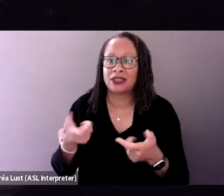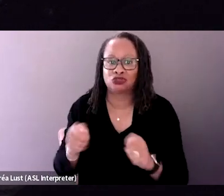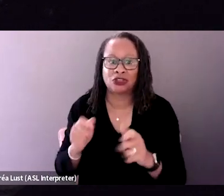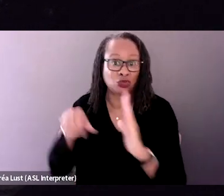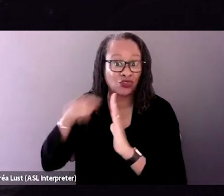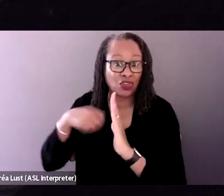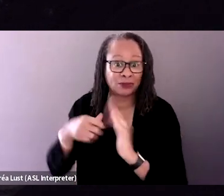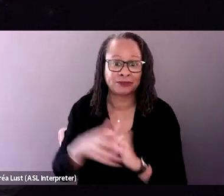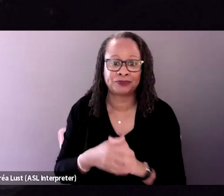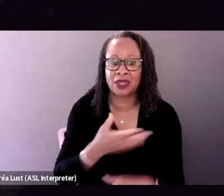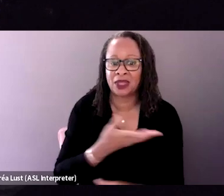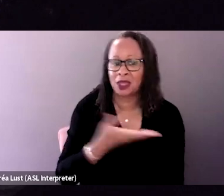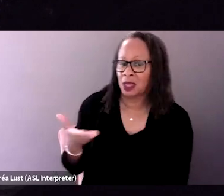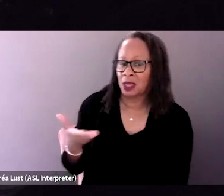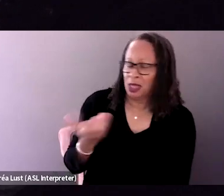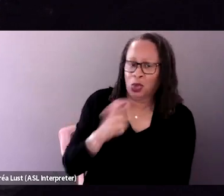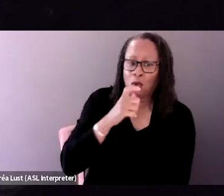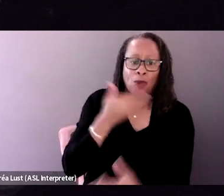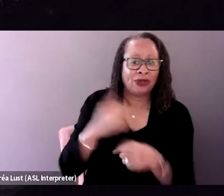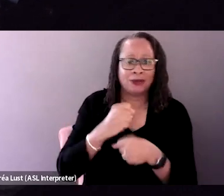make a genocide documentary than an Indian and Jew, right?